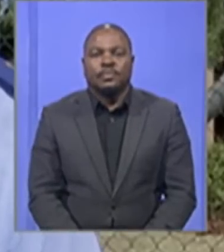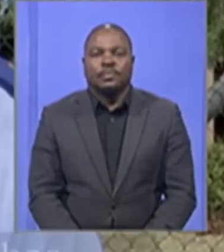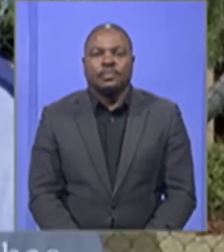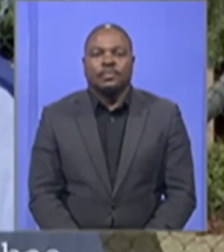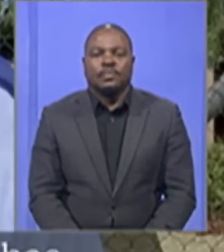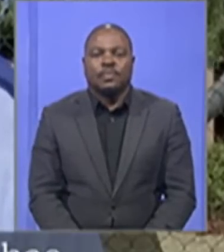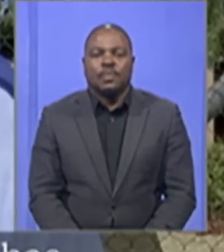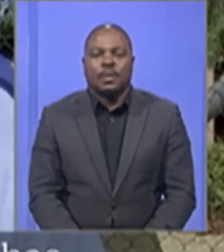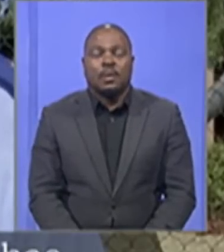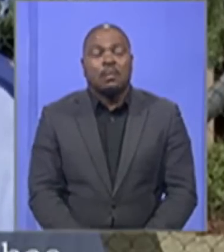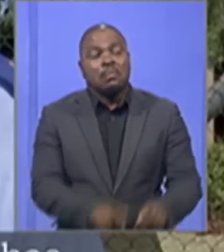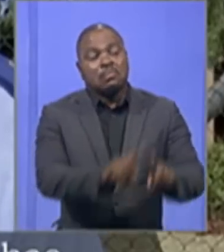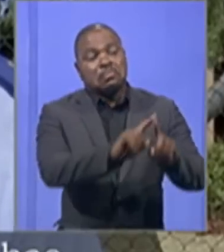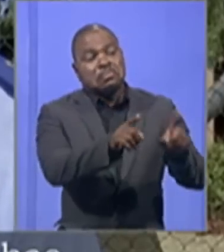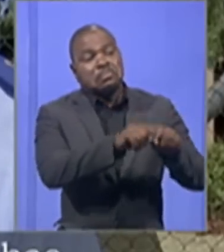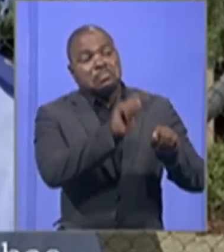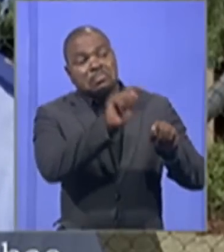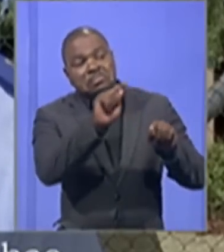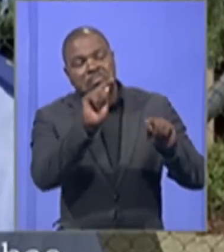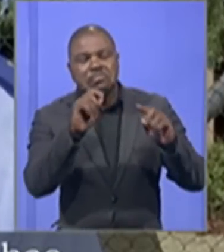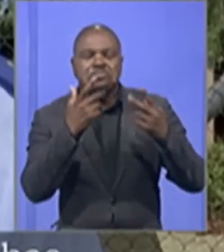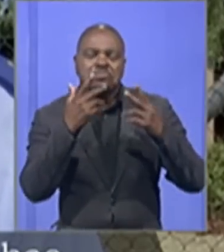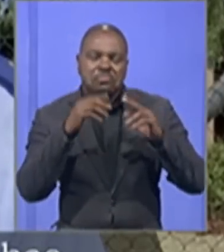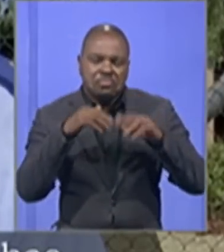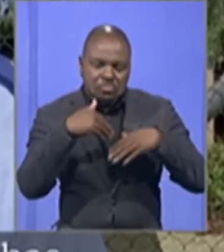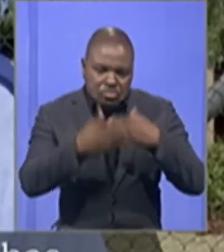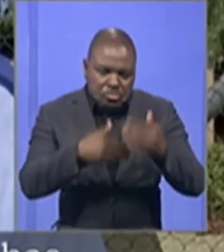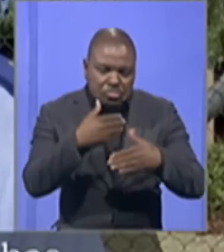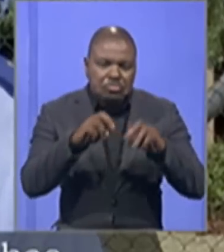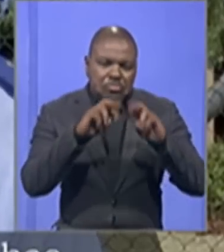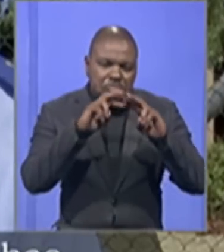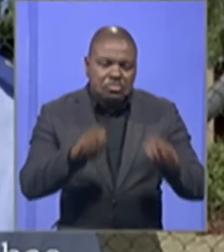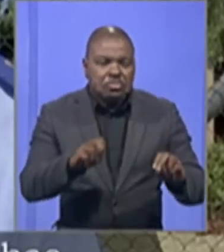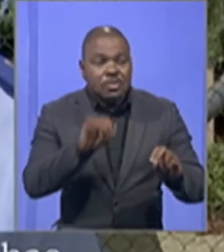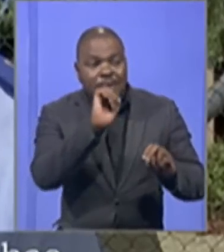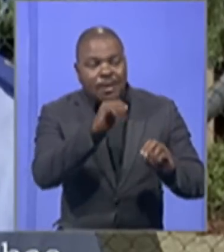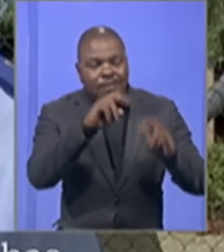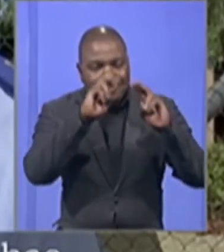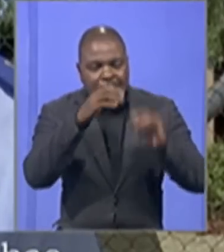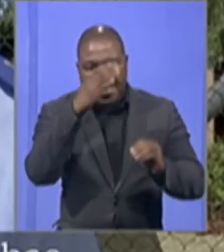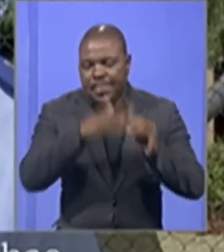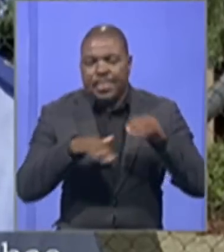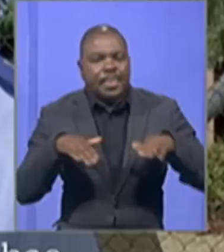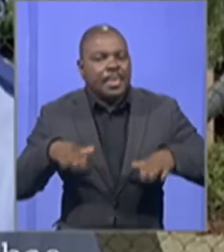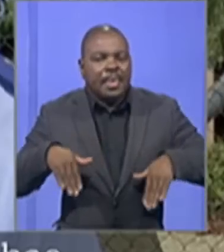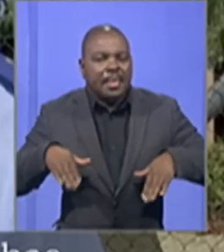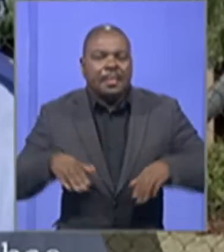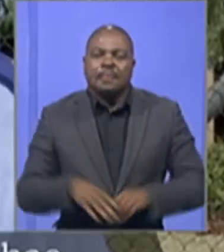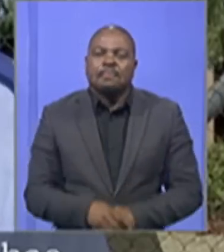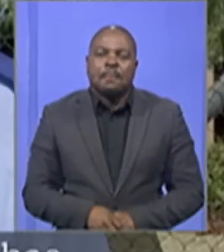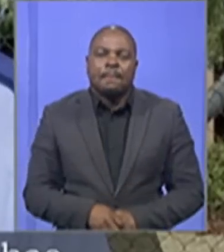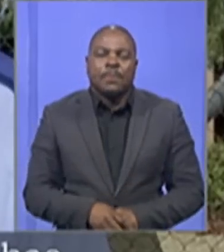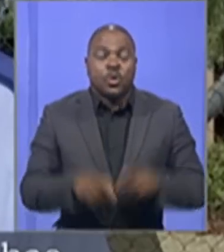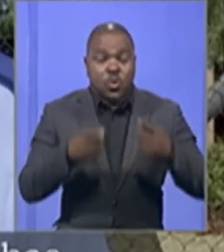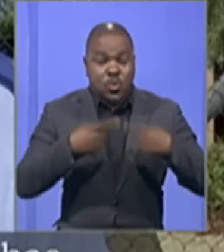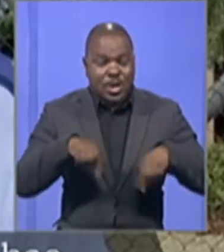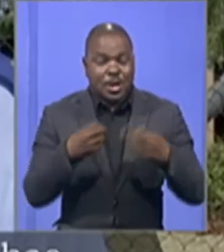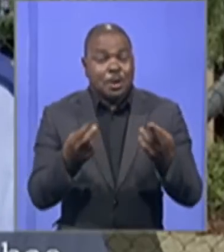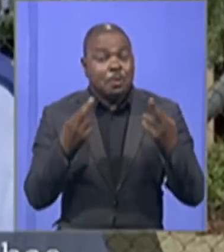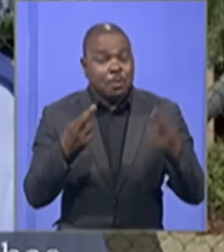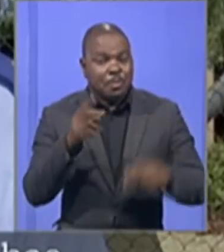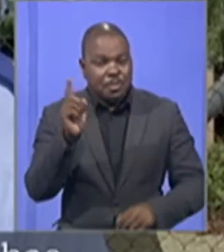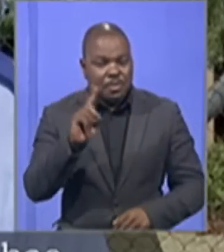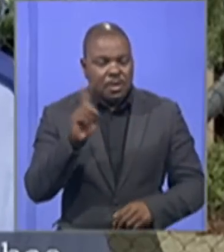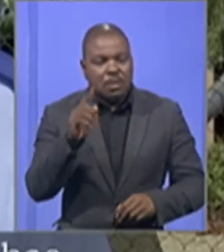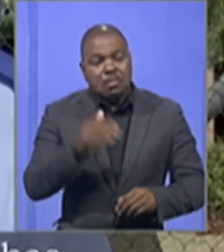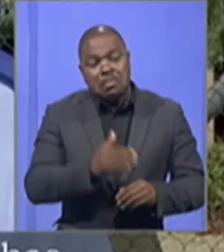And the stakeholders that are busy with it, they have not yet completed the investigation. We hope that